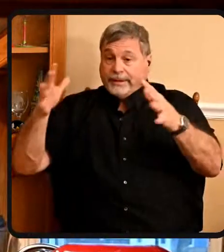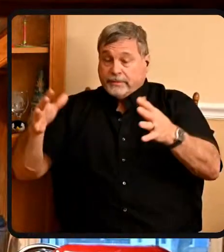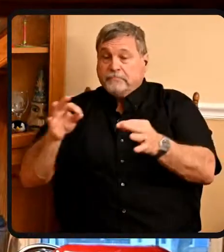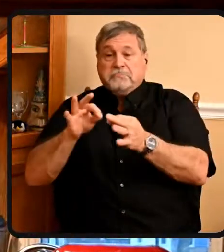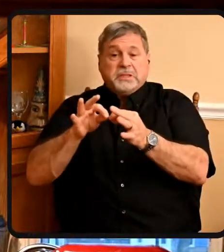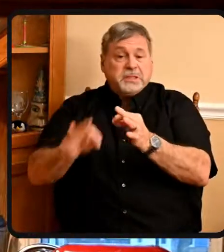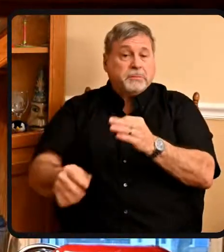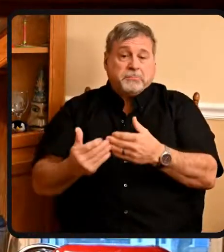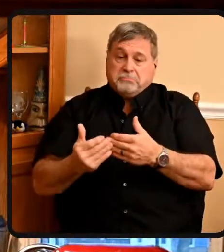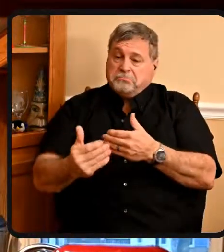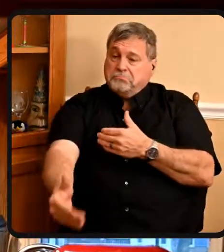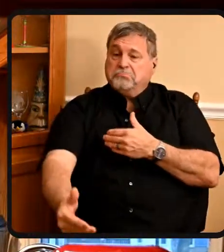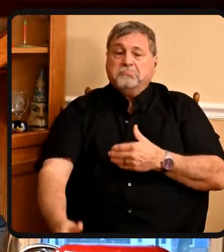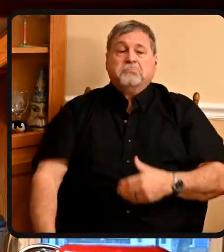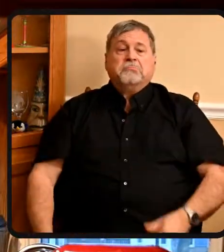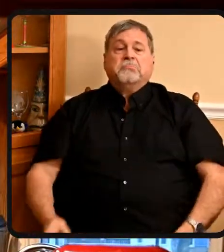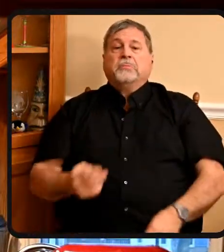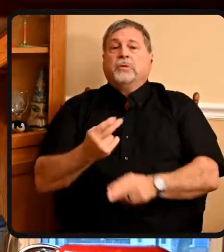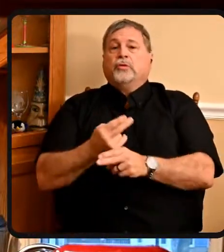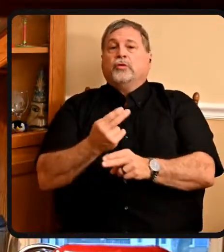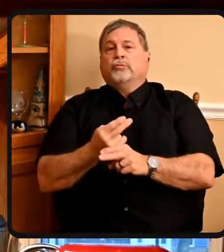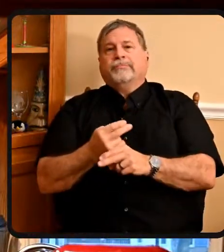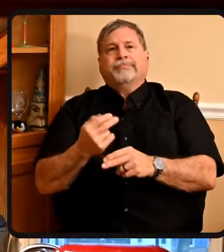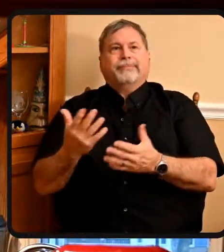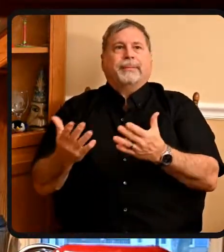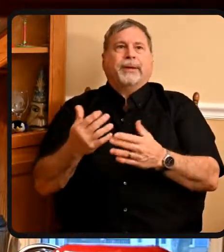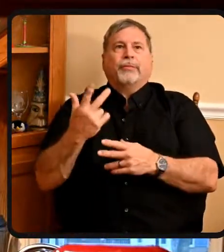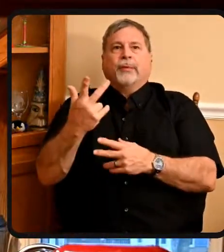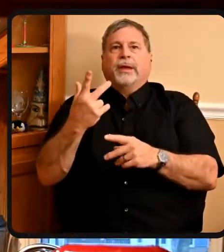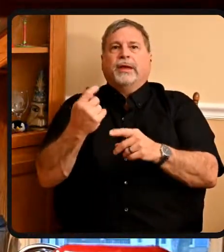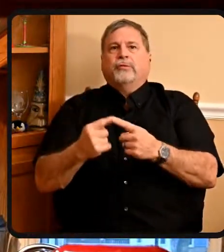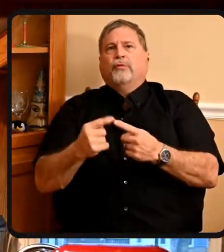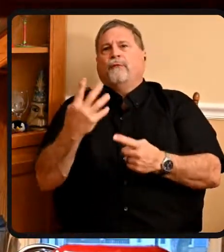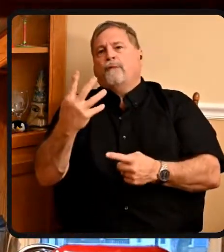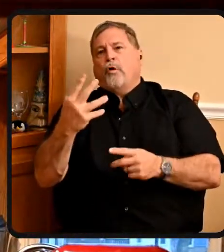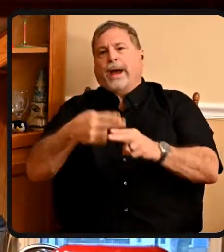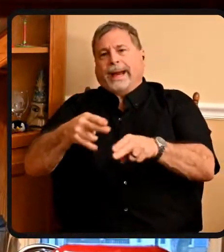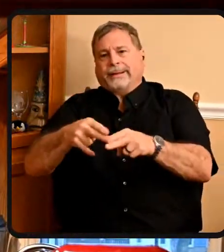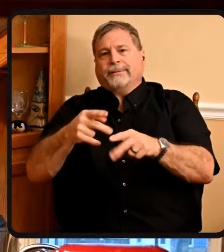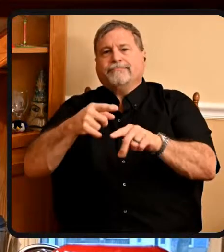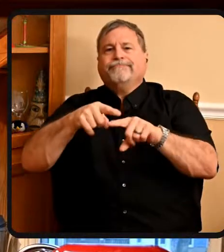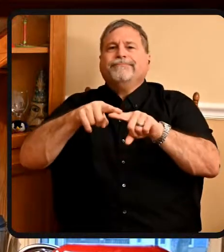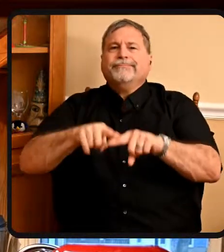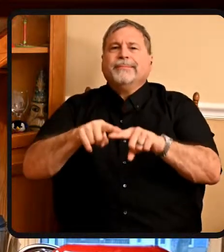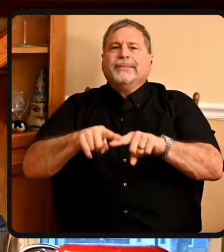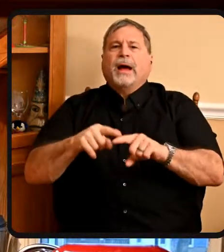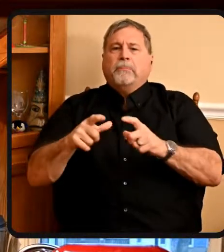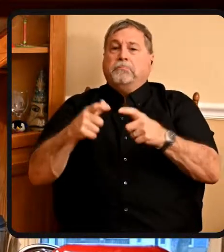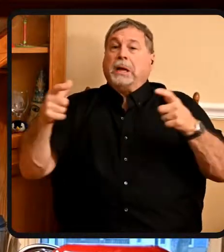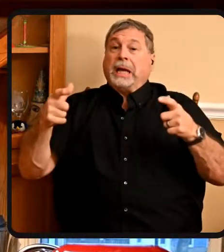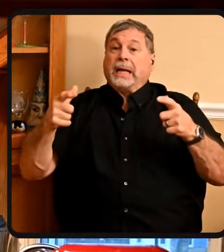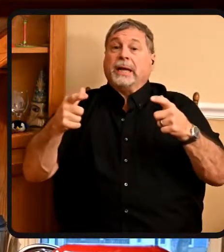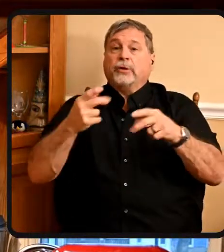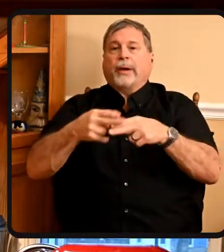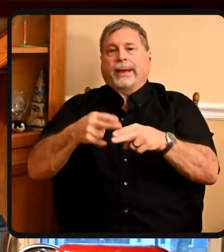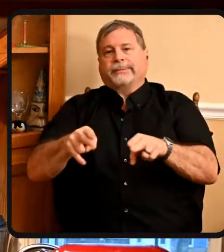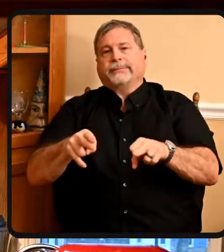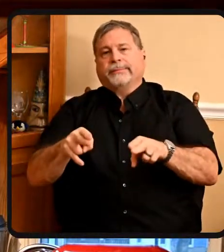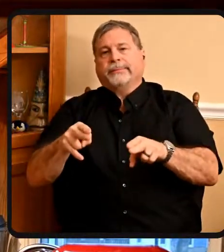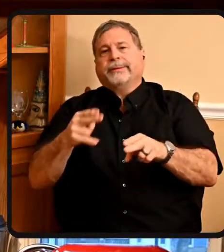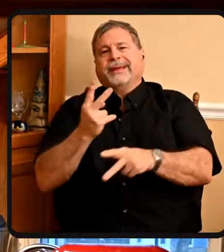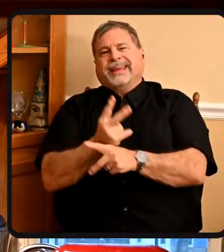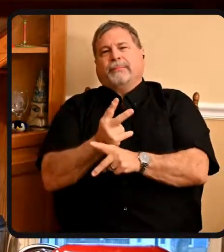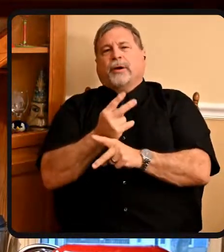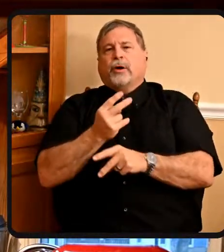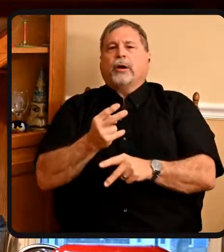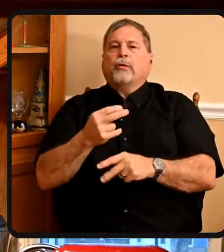Once you've done that, it's pretty simple from this point on. We're going to use between 3 and 4 eggs in this batter, depending on how big your eggs are. You should have